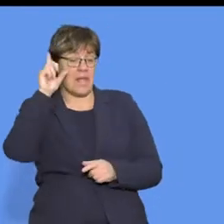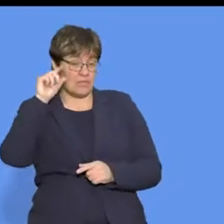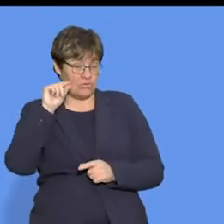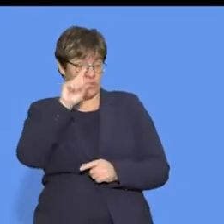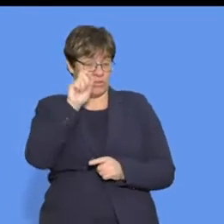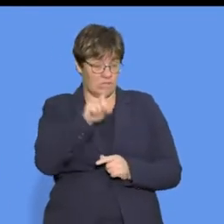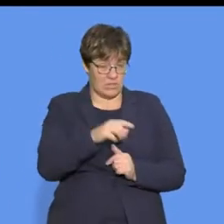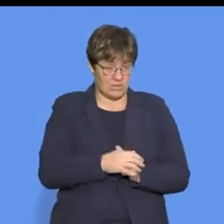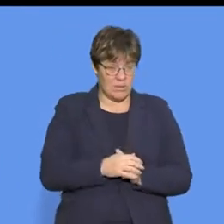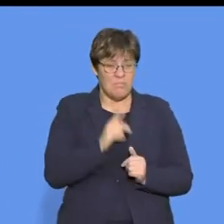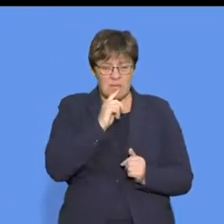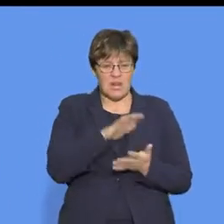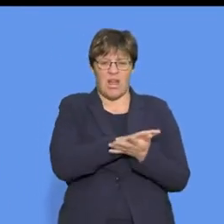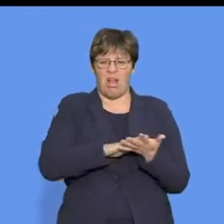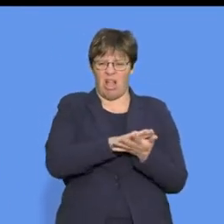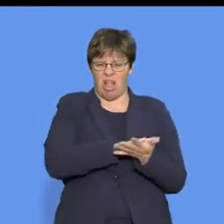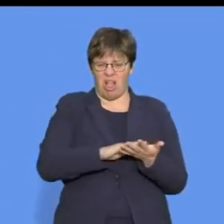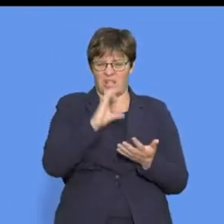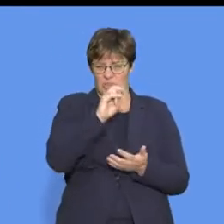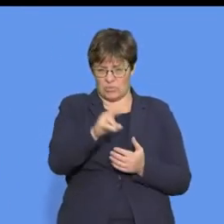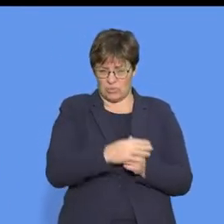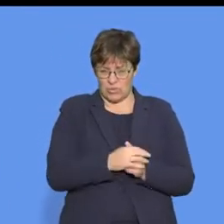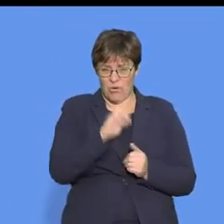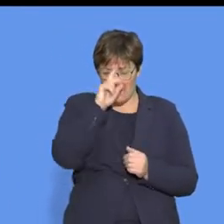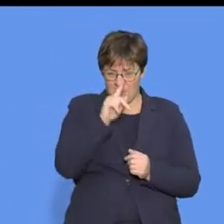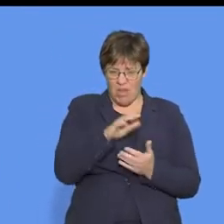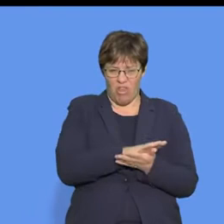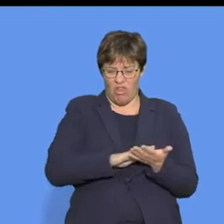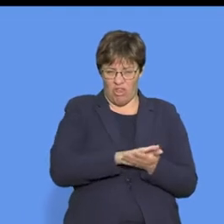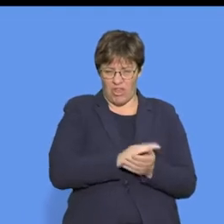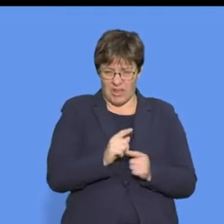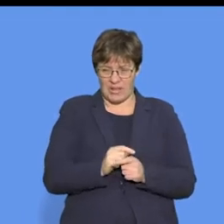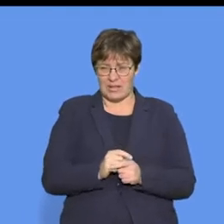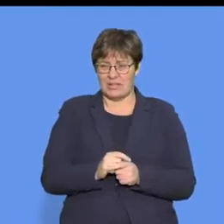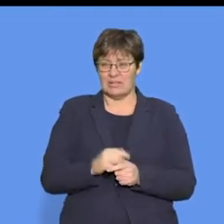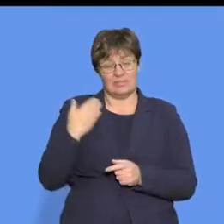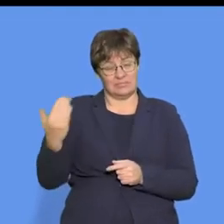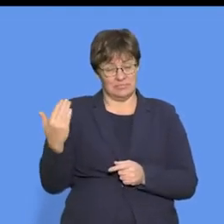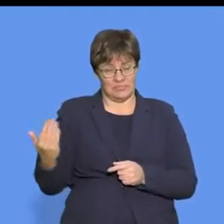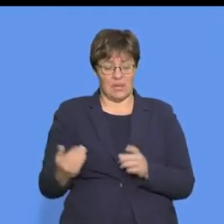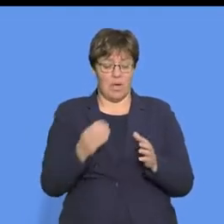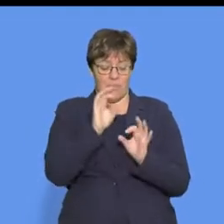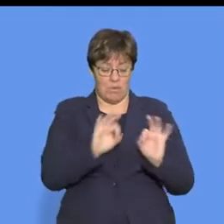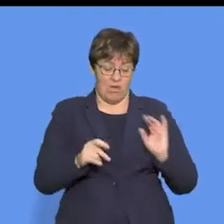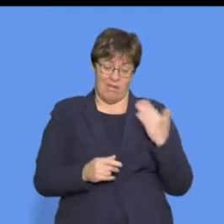interesting question about this impure copper. So remember, the impure copper was this side,